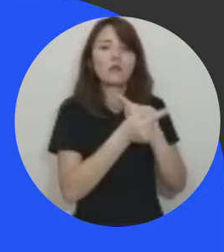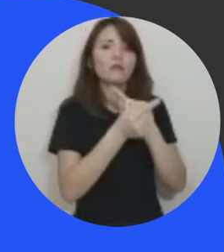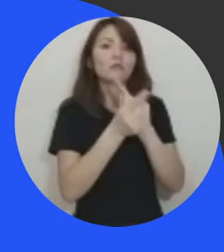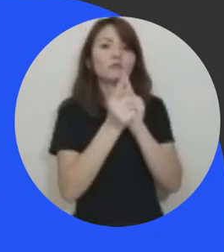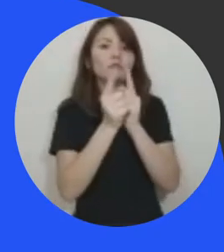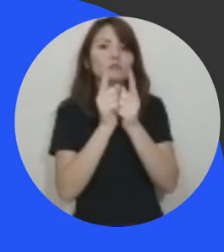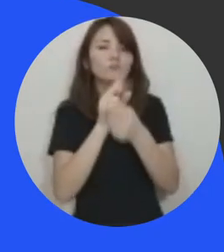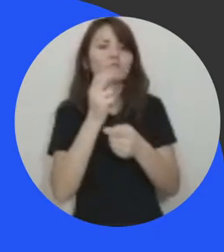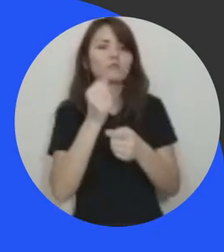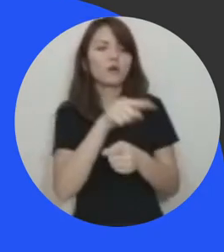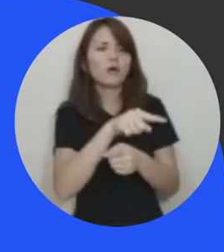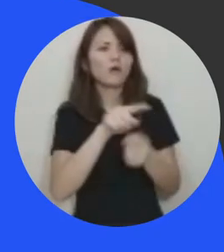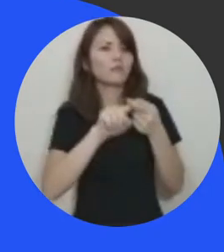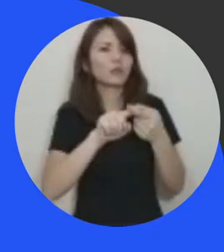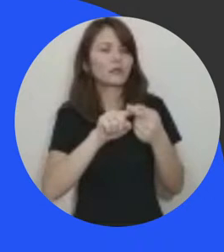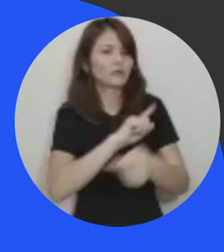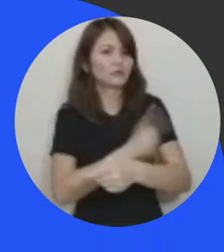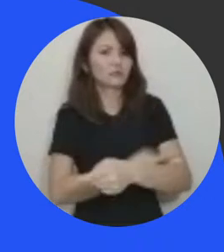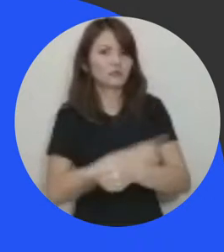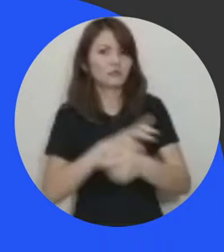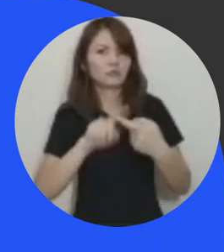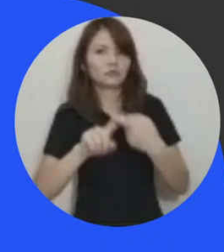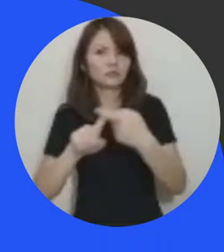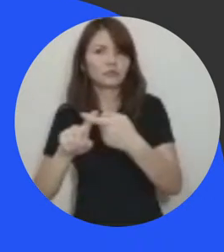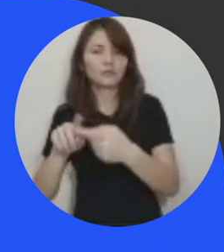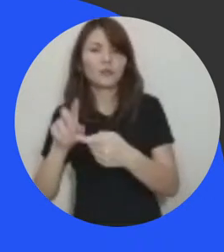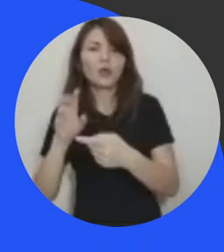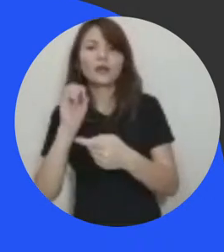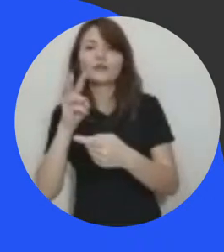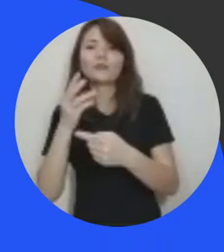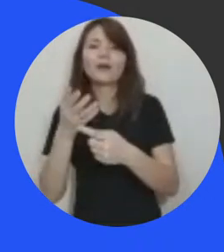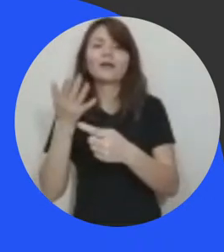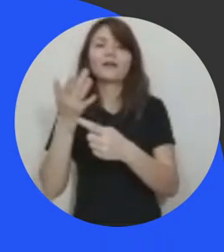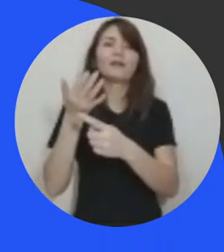So there's been laboratory work to look at this to show that